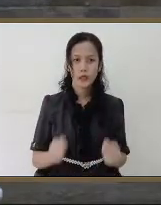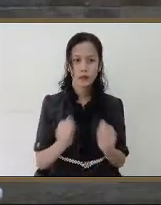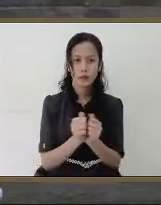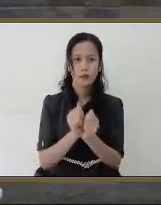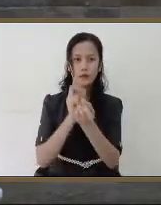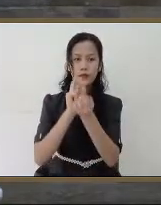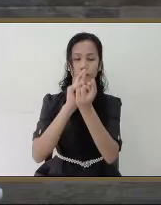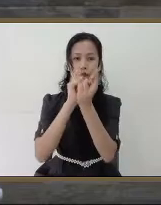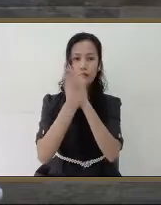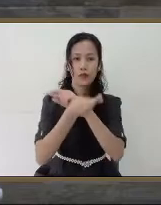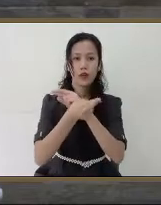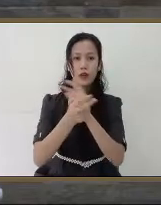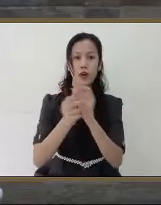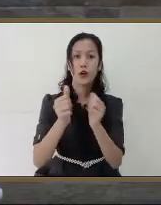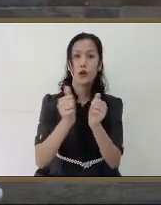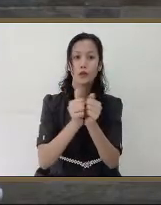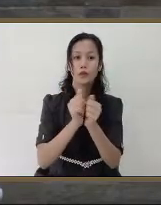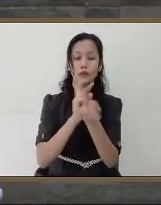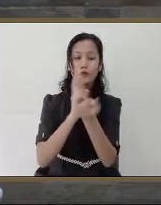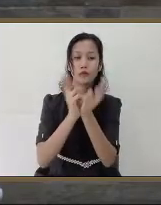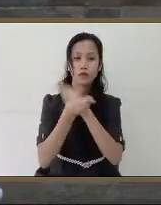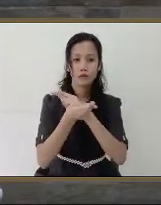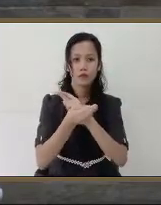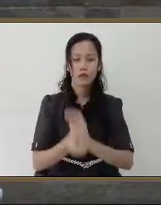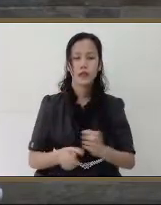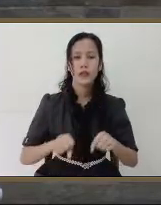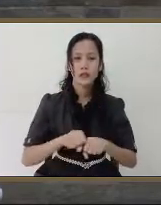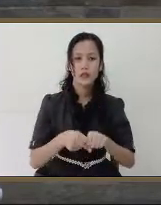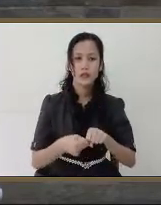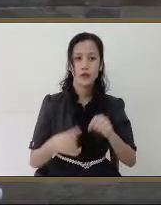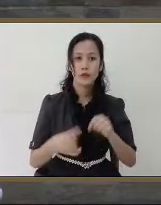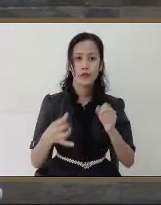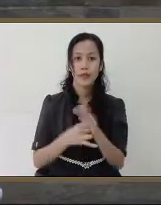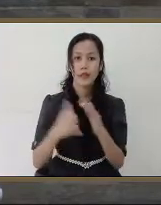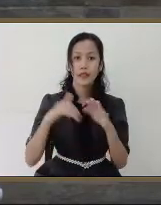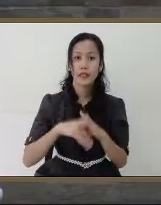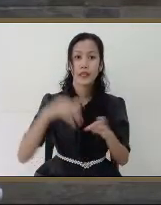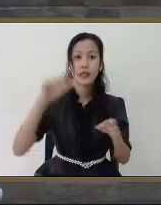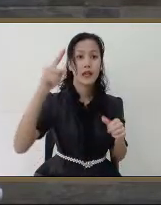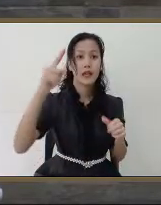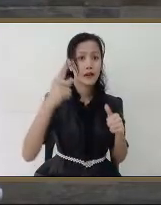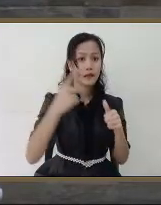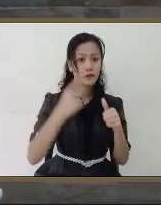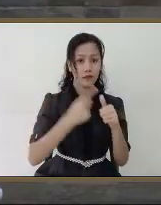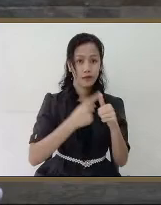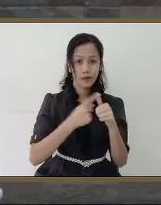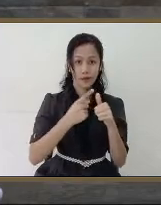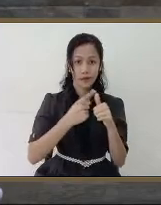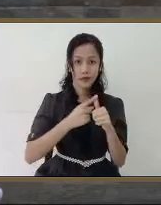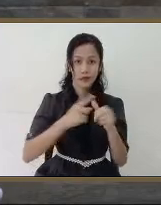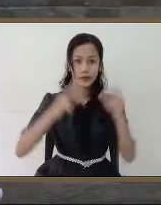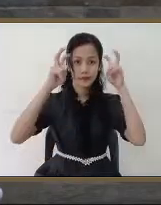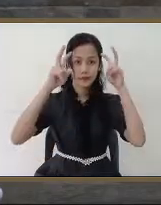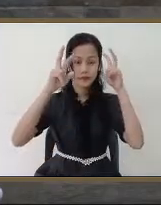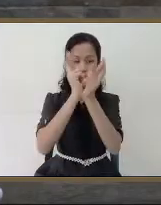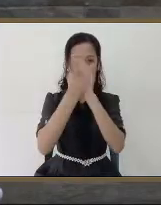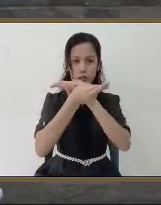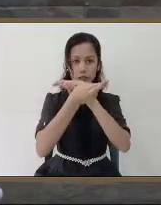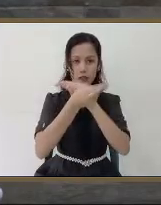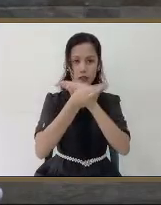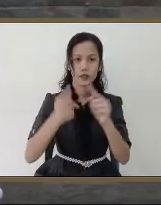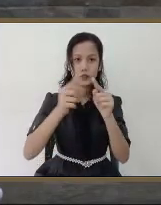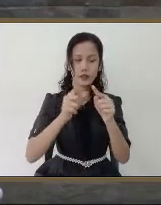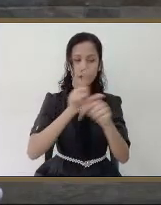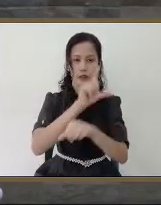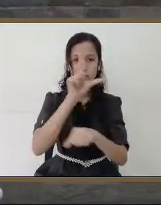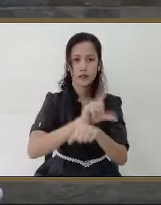pagbabalik. So yan po yung nasasakupan ng the return, ng kanilang pagbabalik sa kanilang lupa. So that